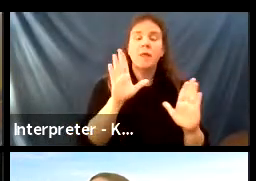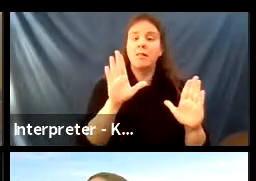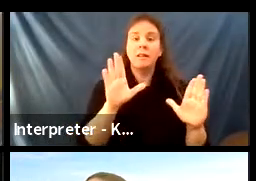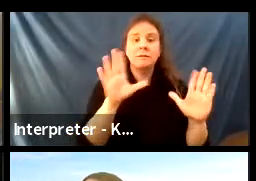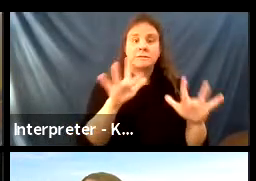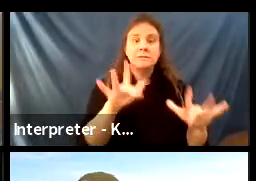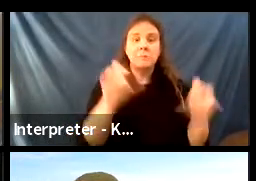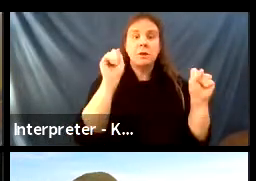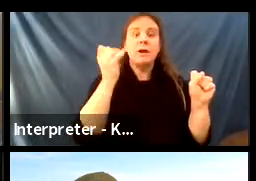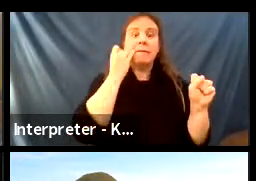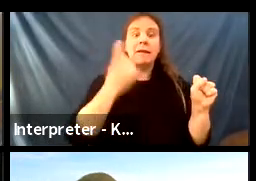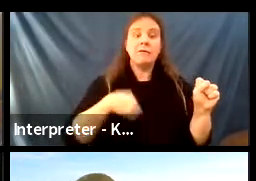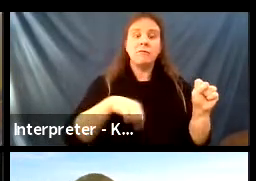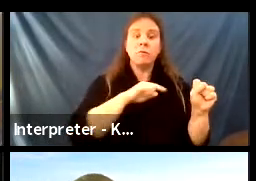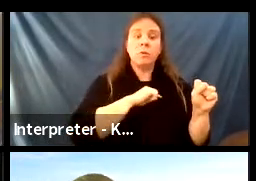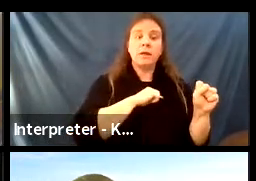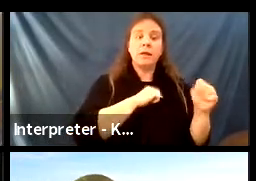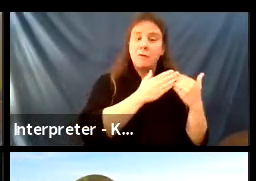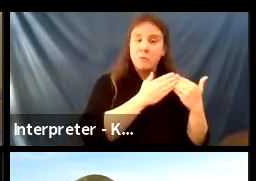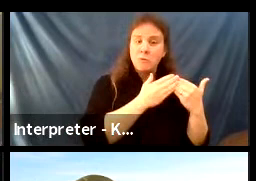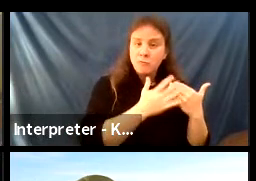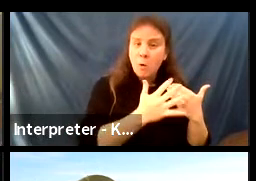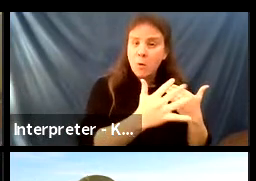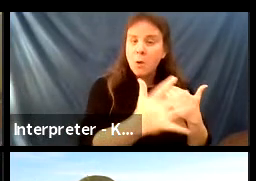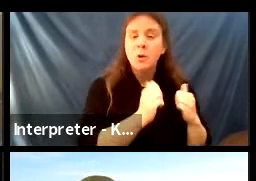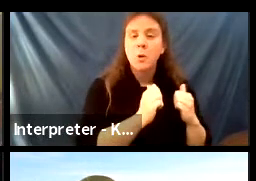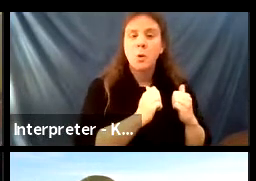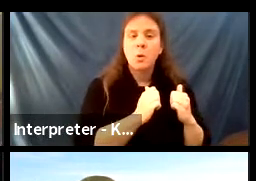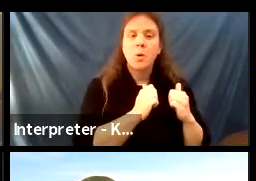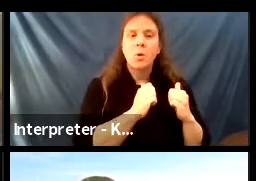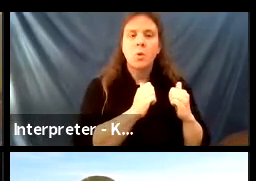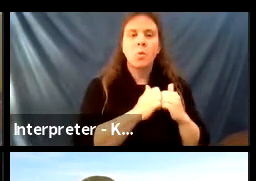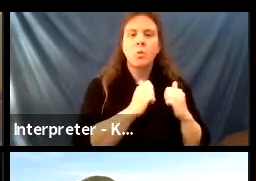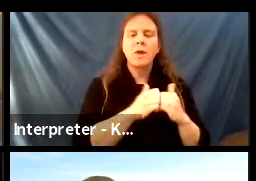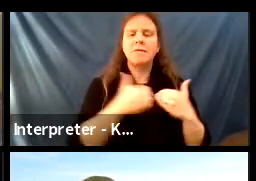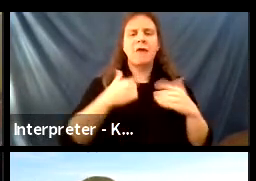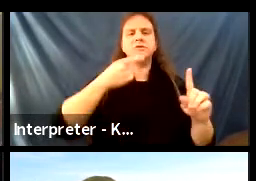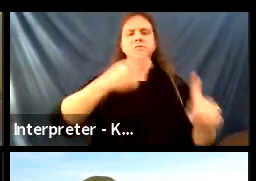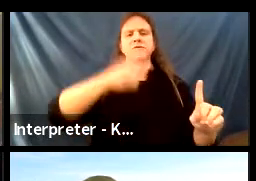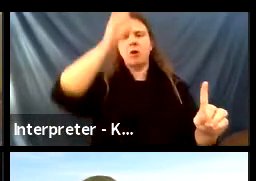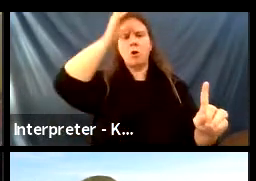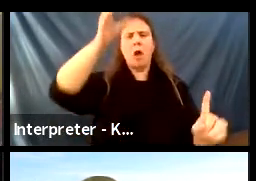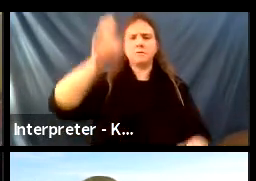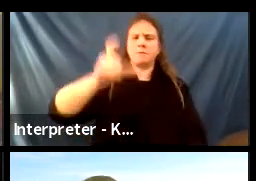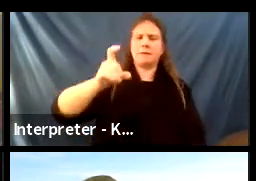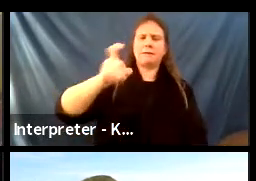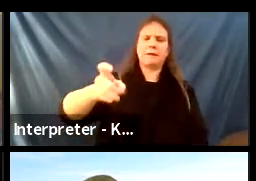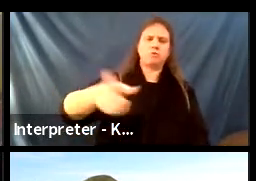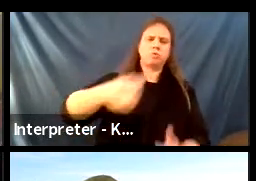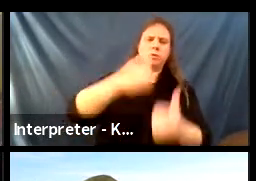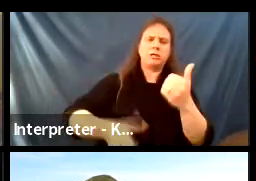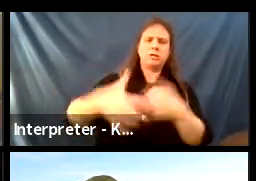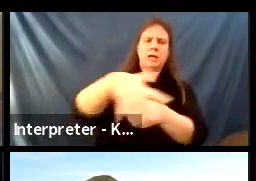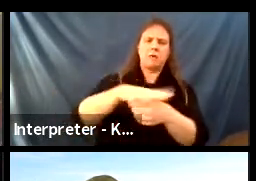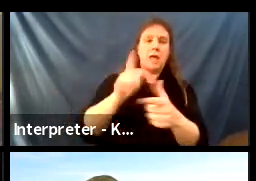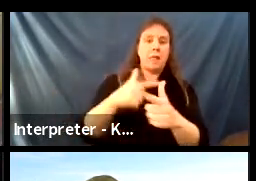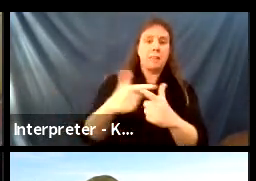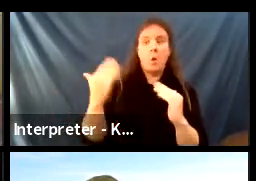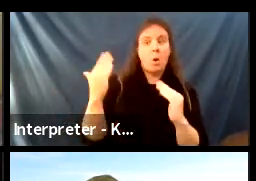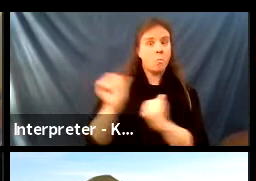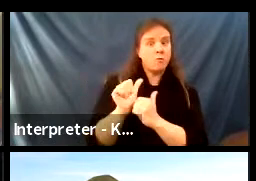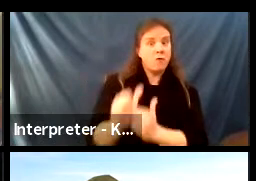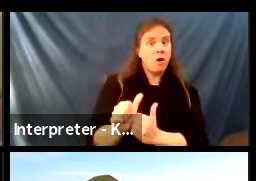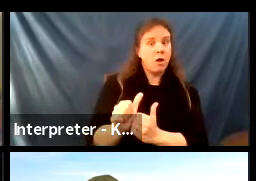with a relatively decentralized approach, where we give these concepts to counties and then hope they follow them, but there's really nothing